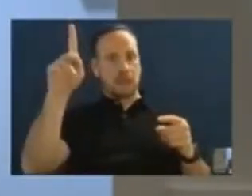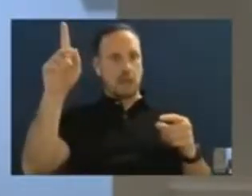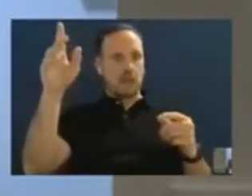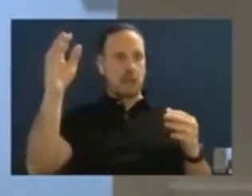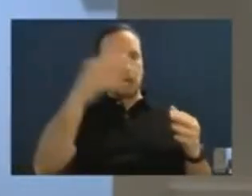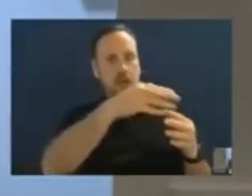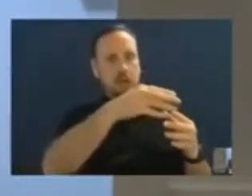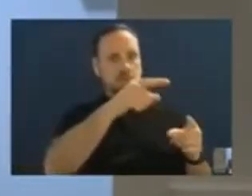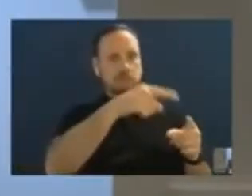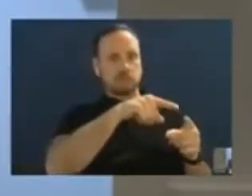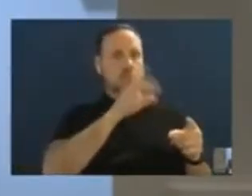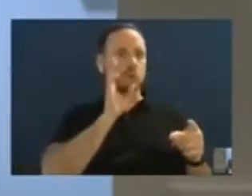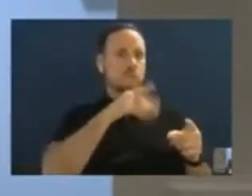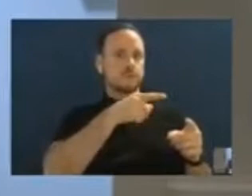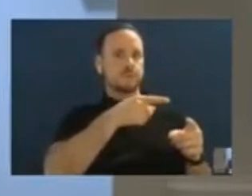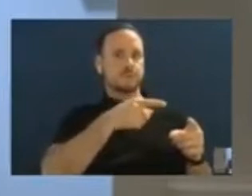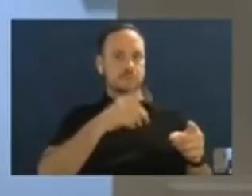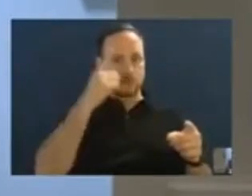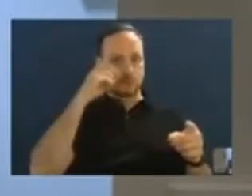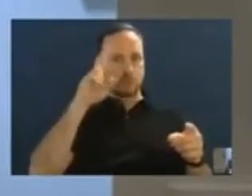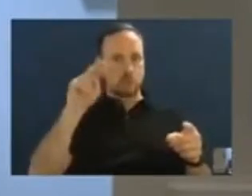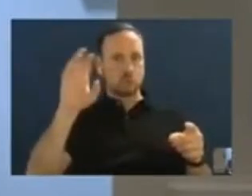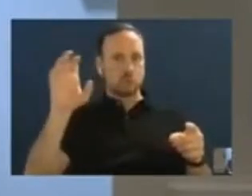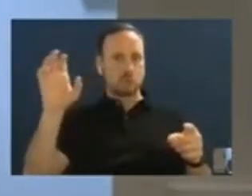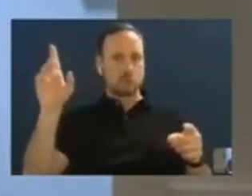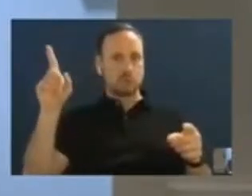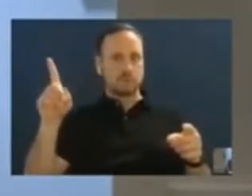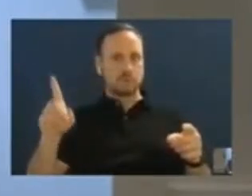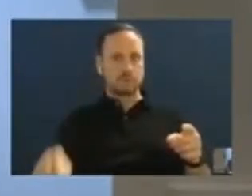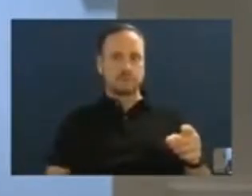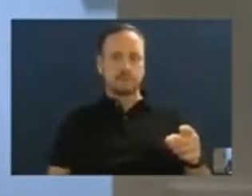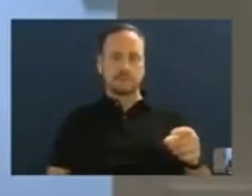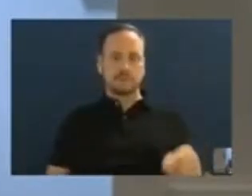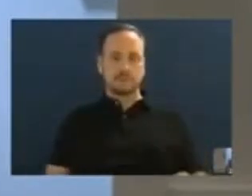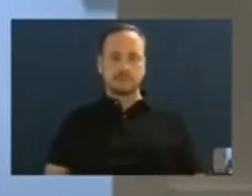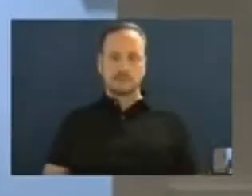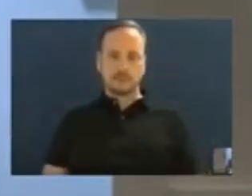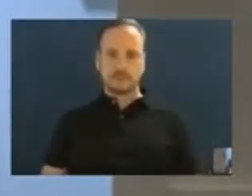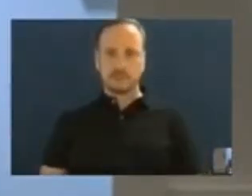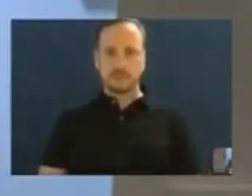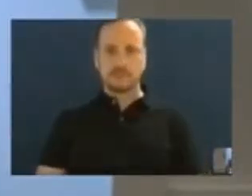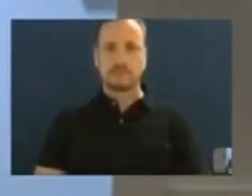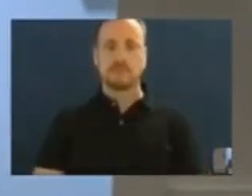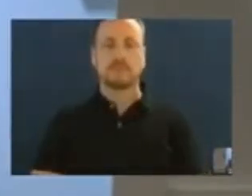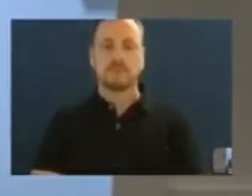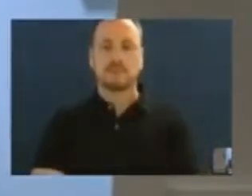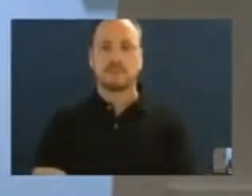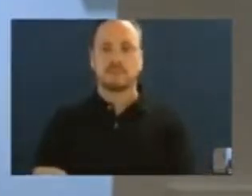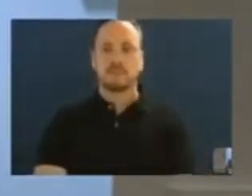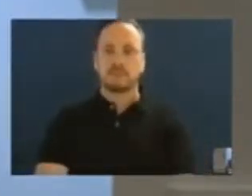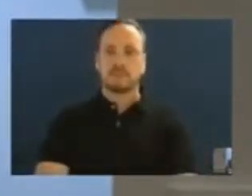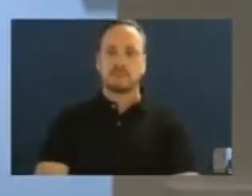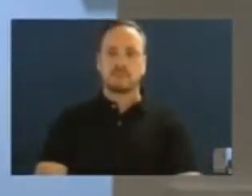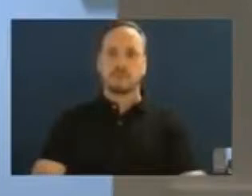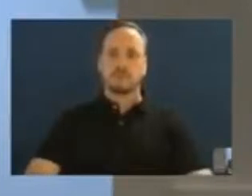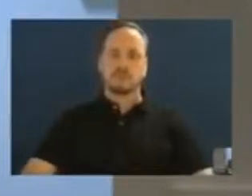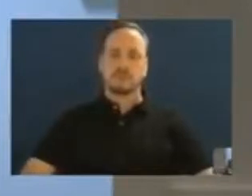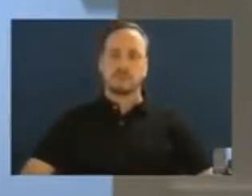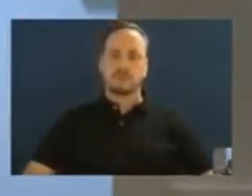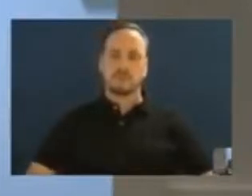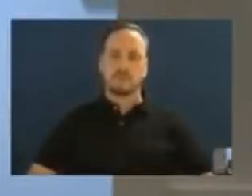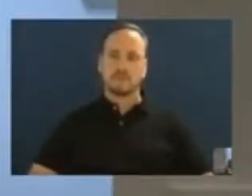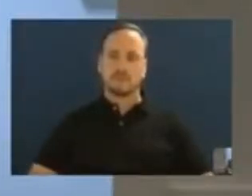University. Hey, Ms. Byers-Bailey. Thank you. I just want to highlight one